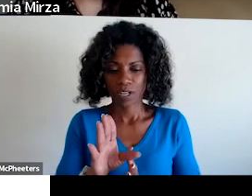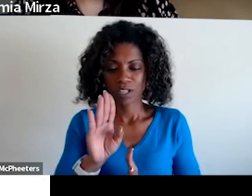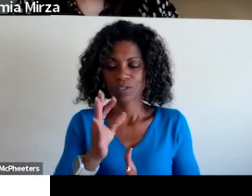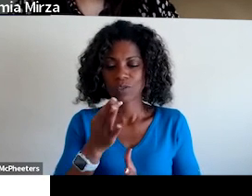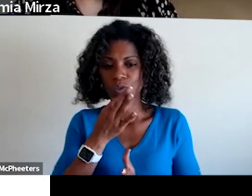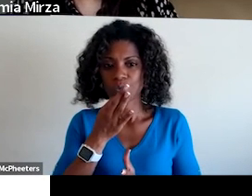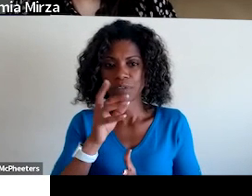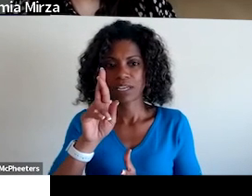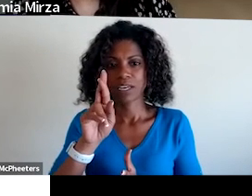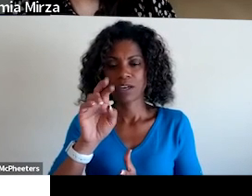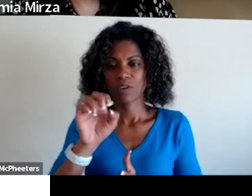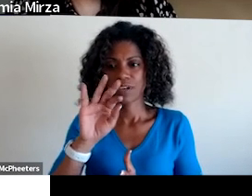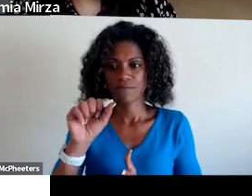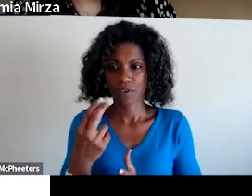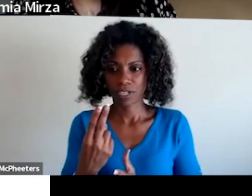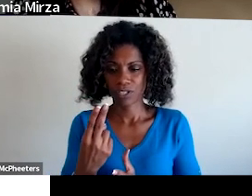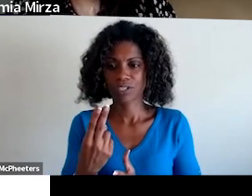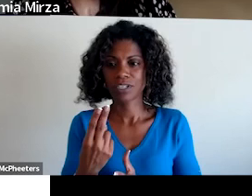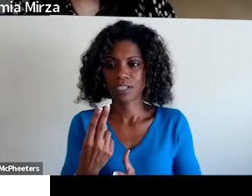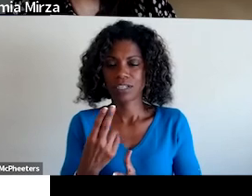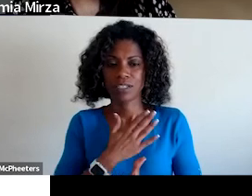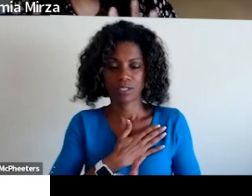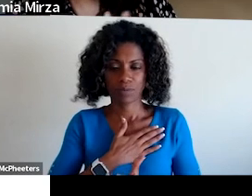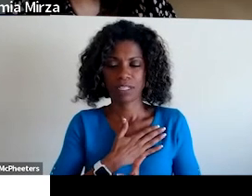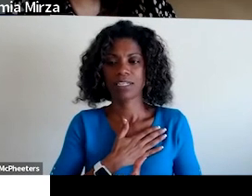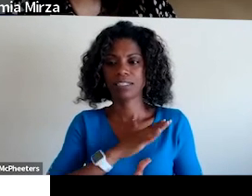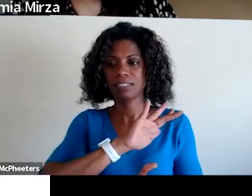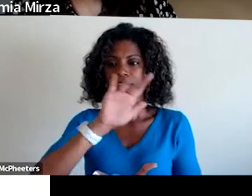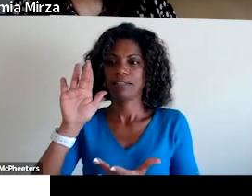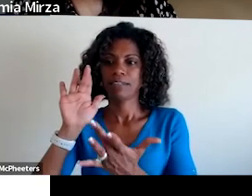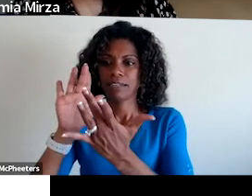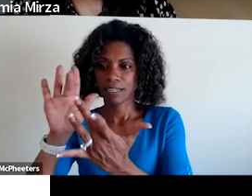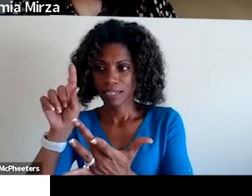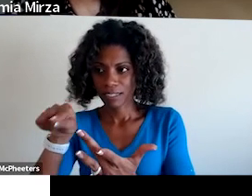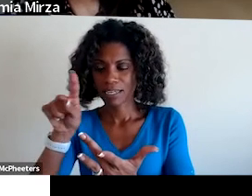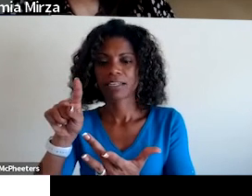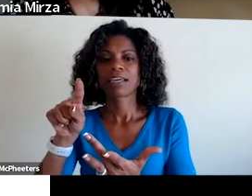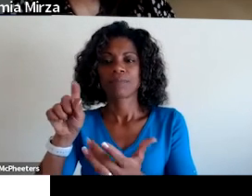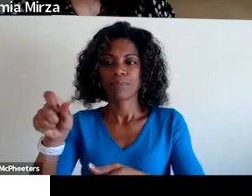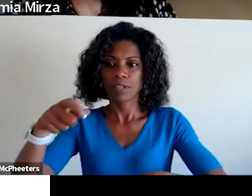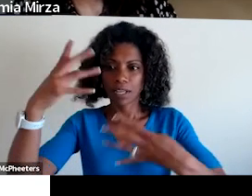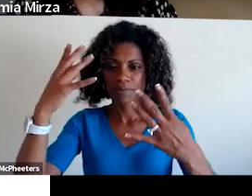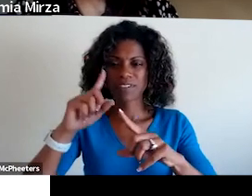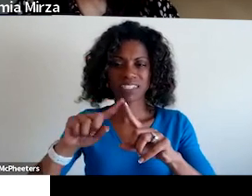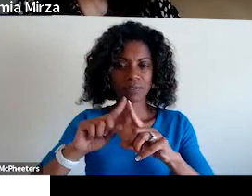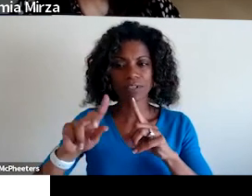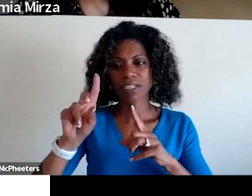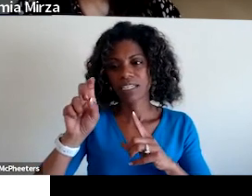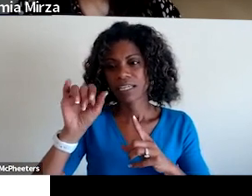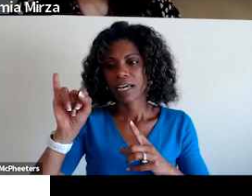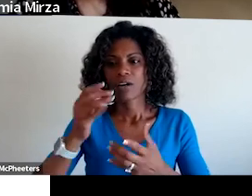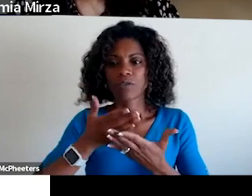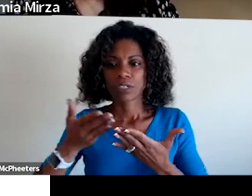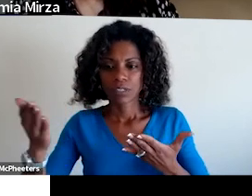in the coming months. So please do turn to that for new guidance and for new recommendations as well.